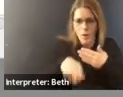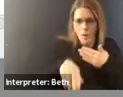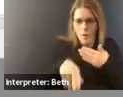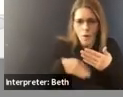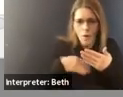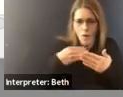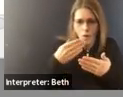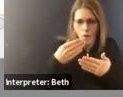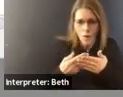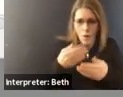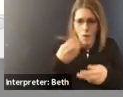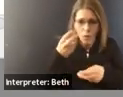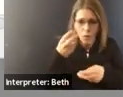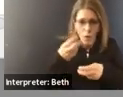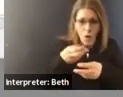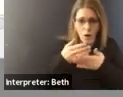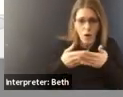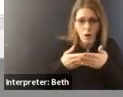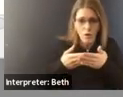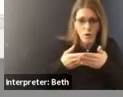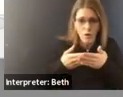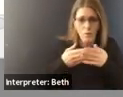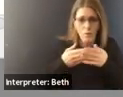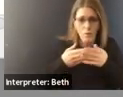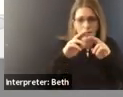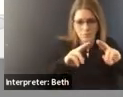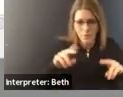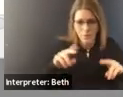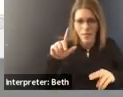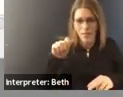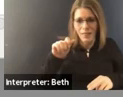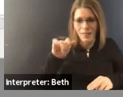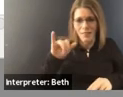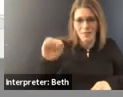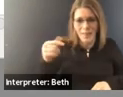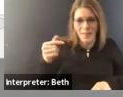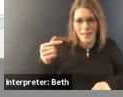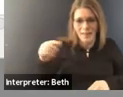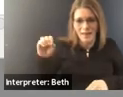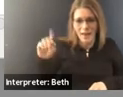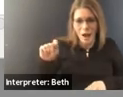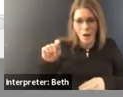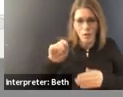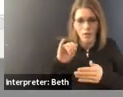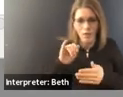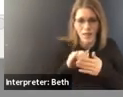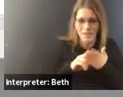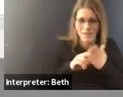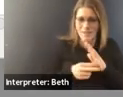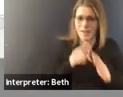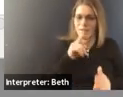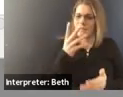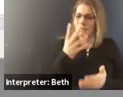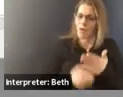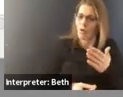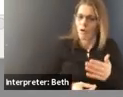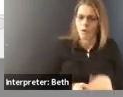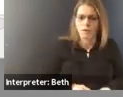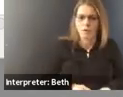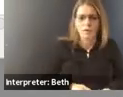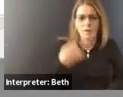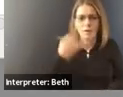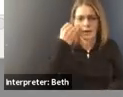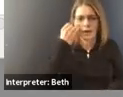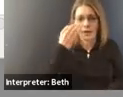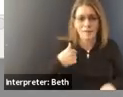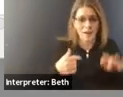of laying out this intent is gone, right? So if I grab this